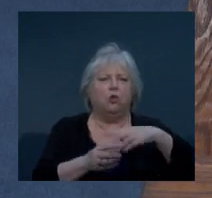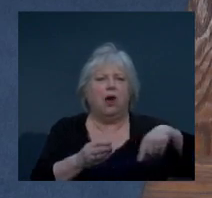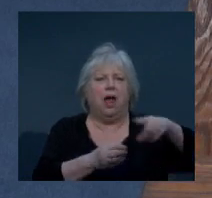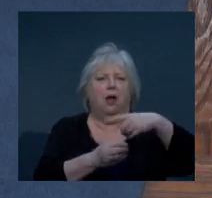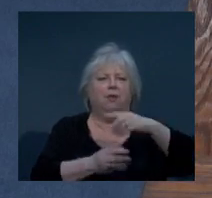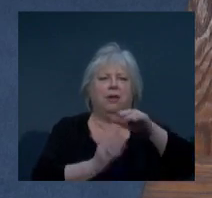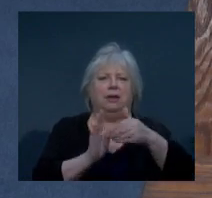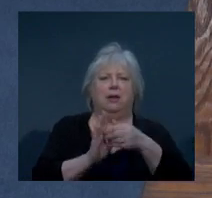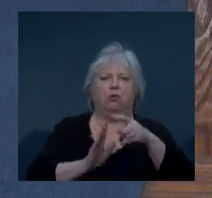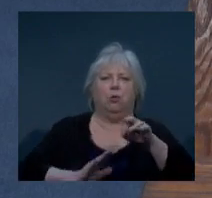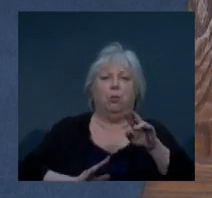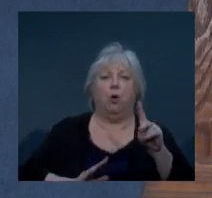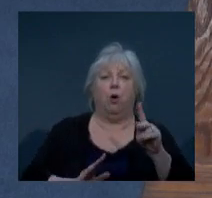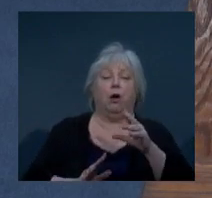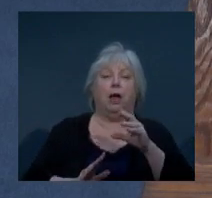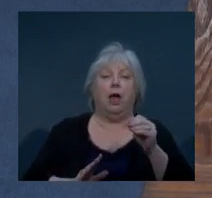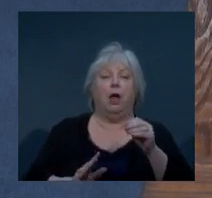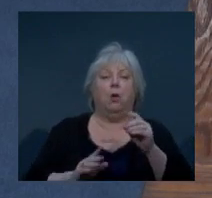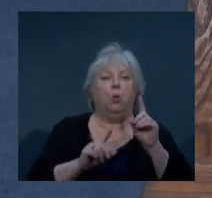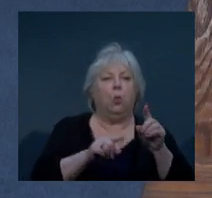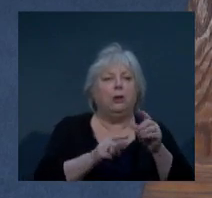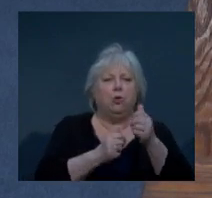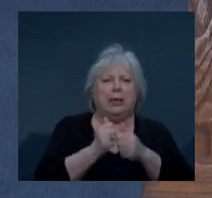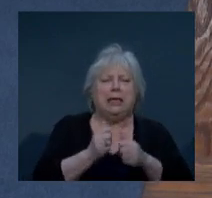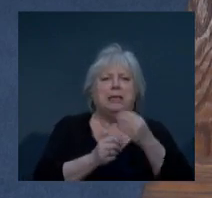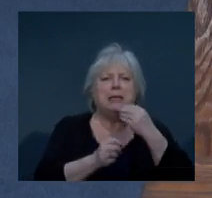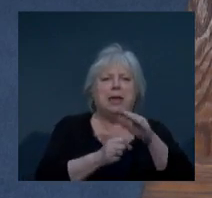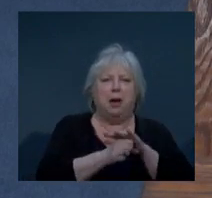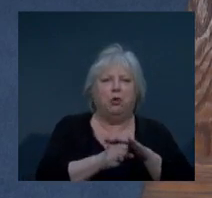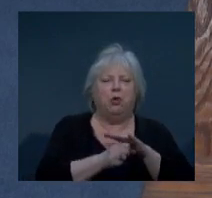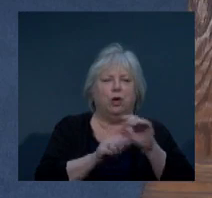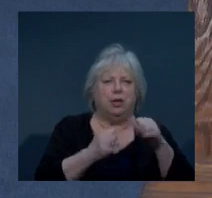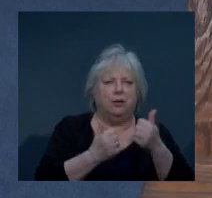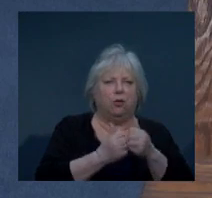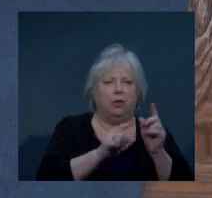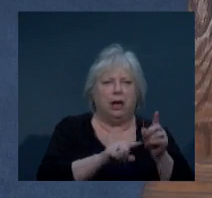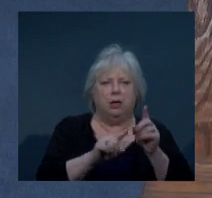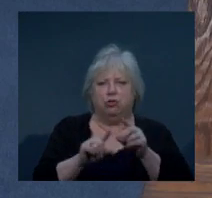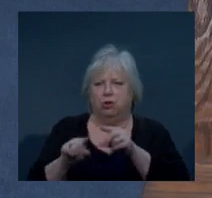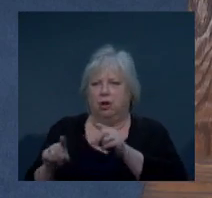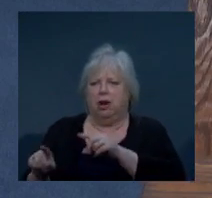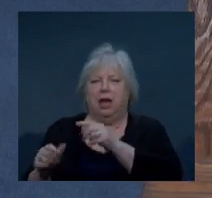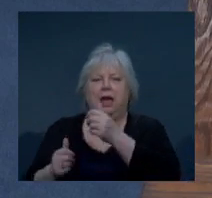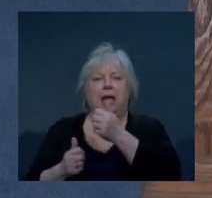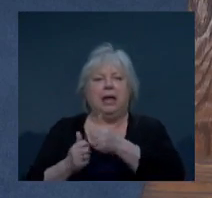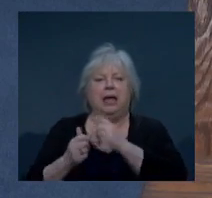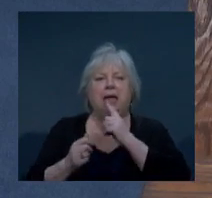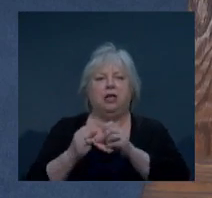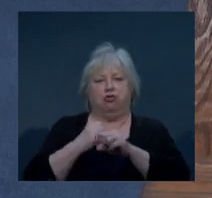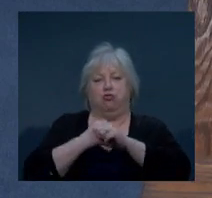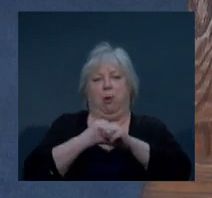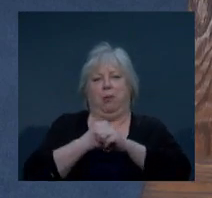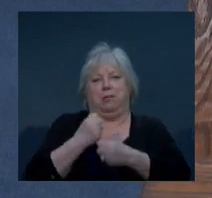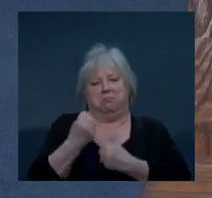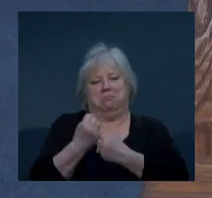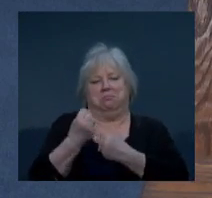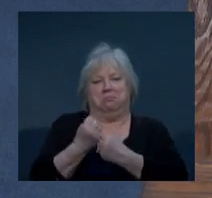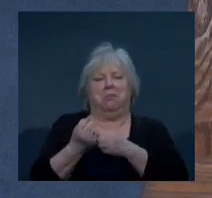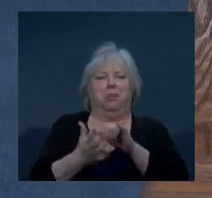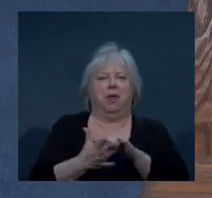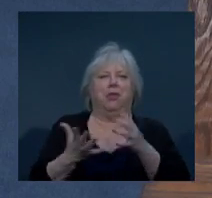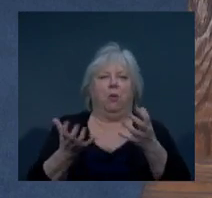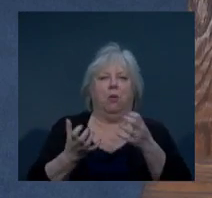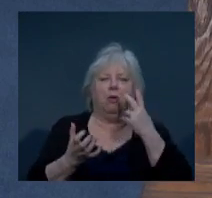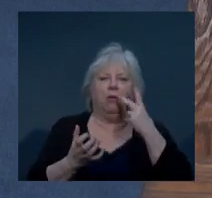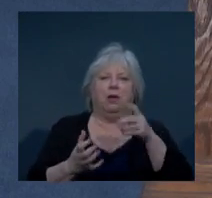Central Park. And we went to each neighborhood association, and each neighborhood association trumpeted the fact that they also wanted